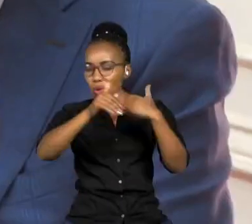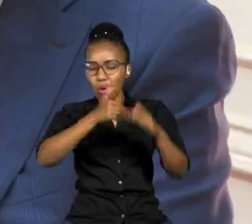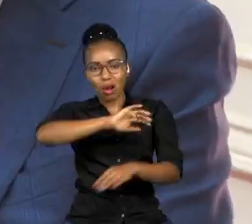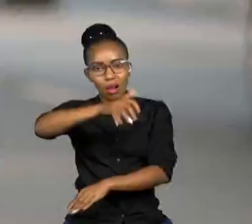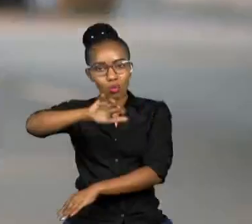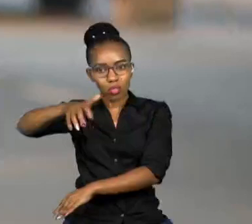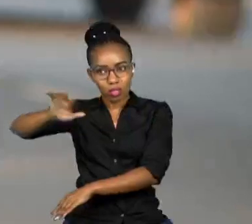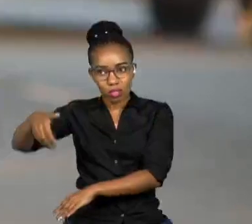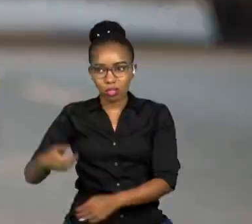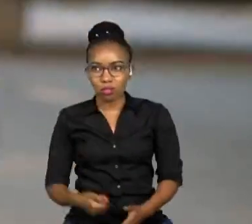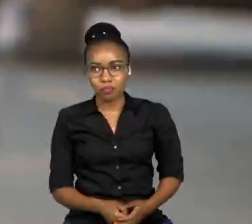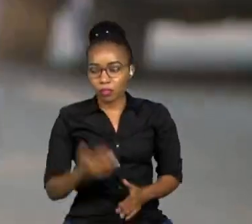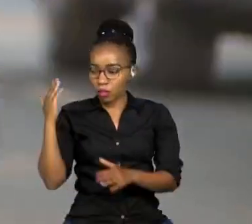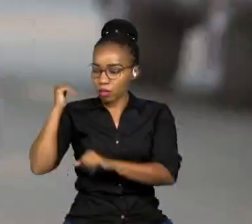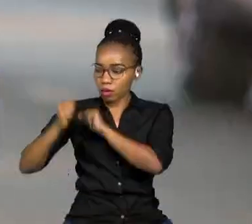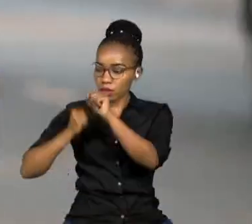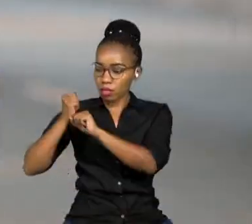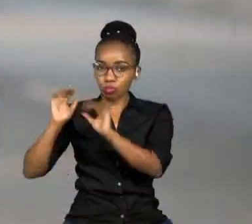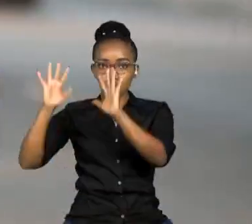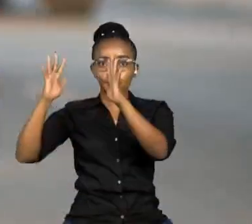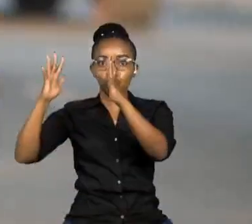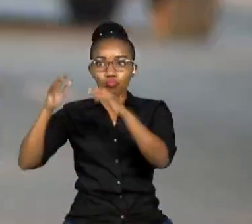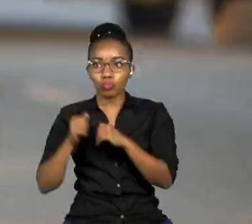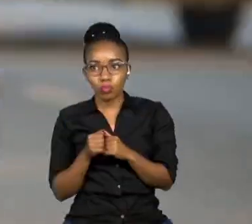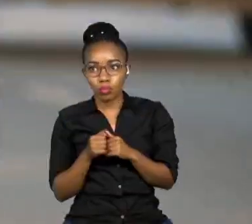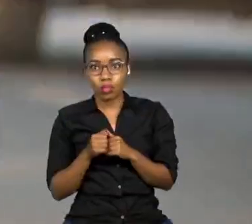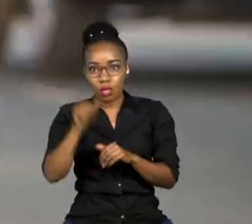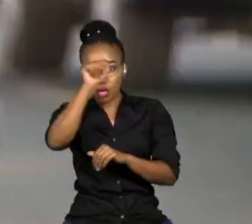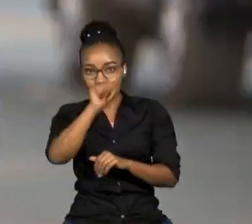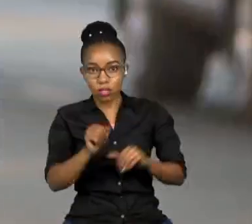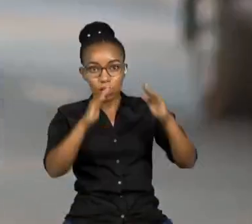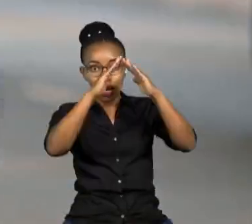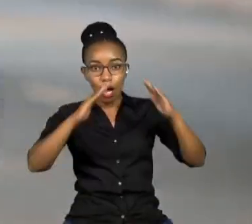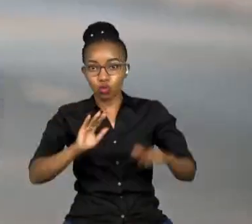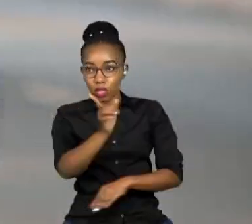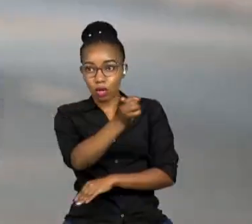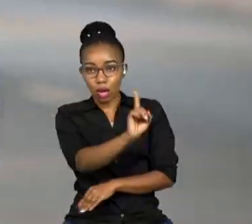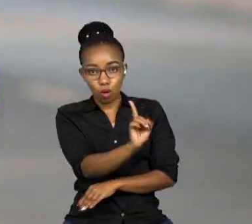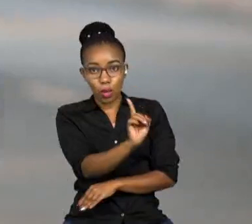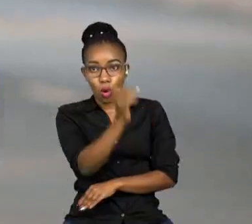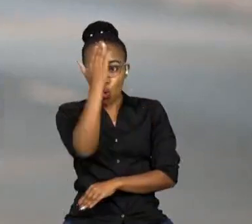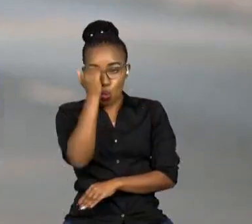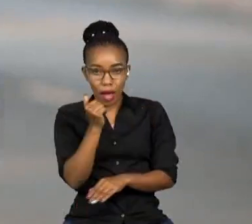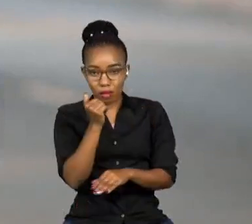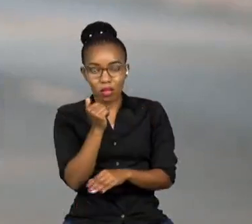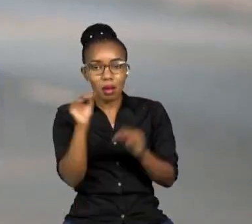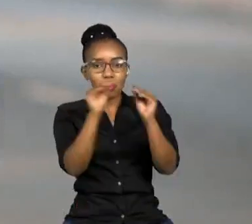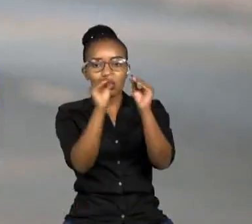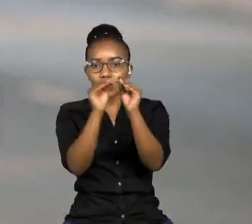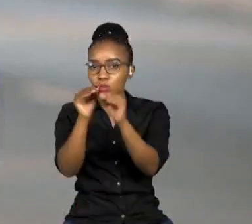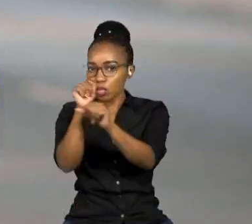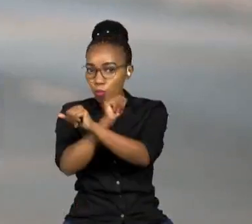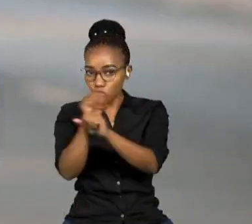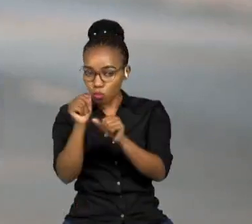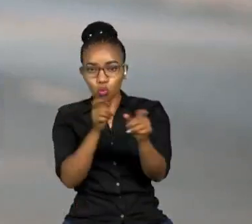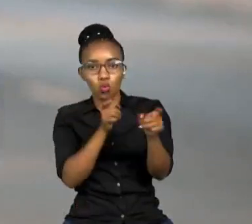counties. Last year's Madaraka Day was celebrated in State House Nairobi following the ban of mass gatherings to curb the